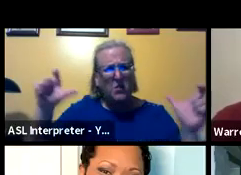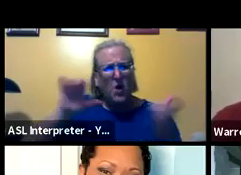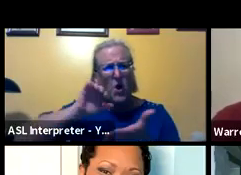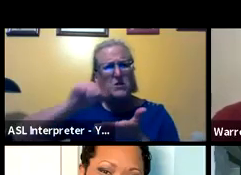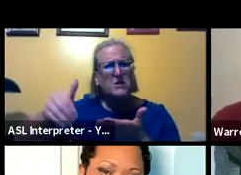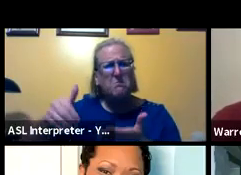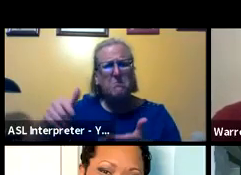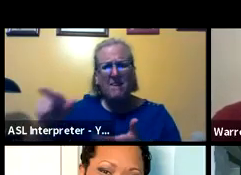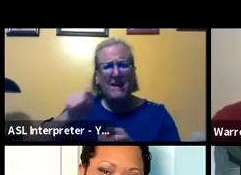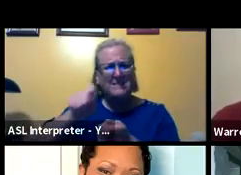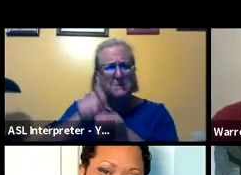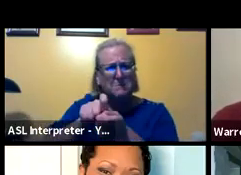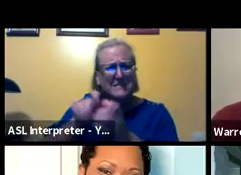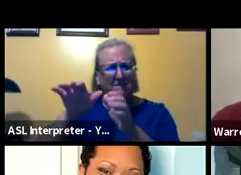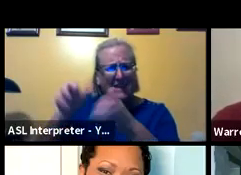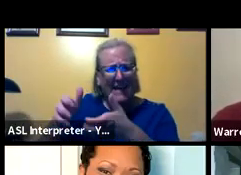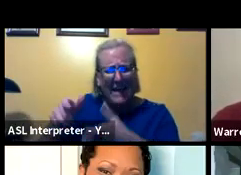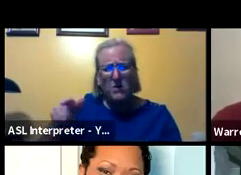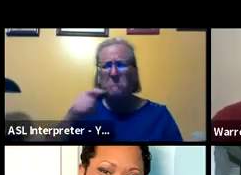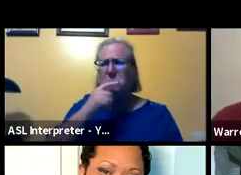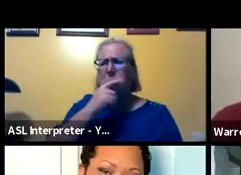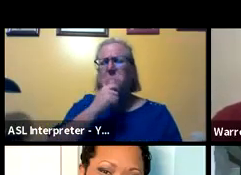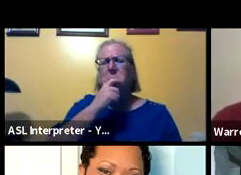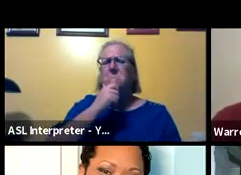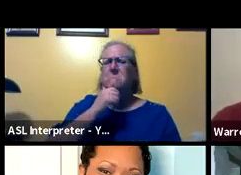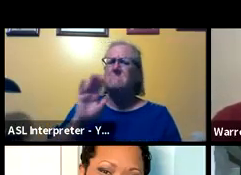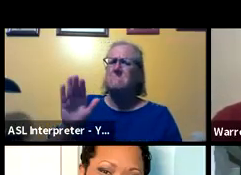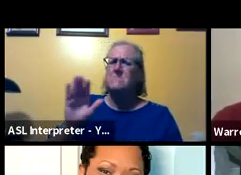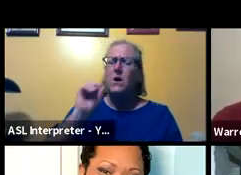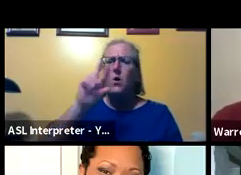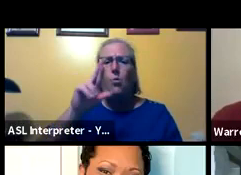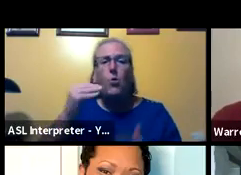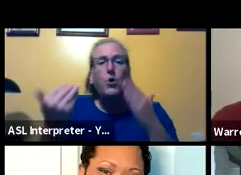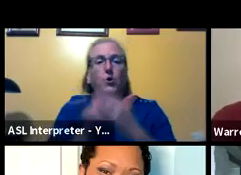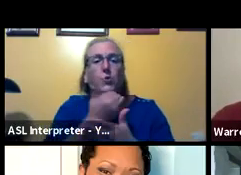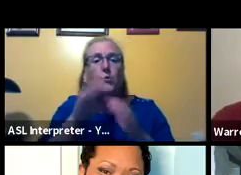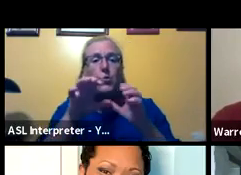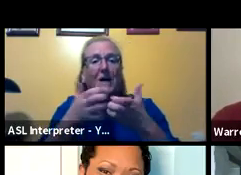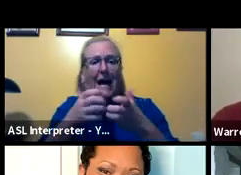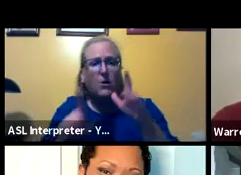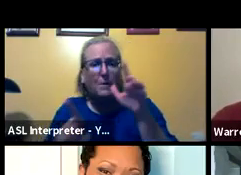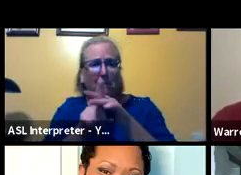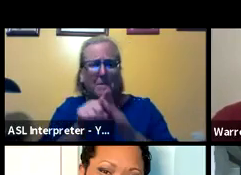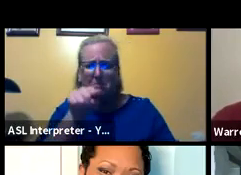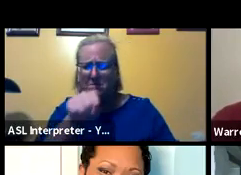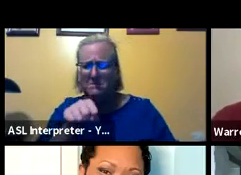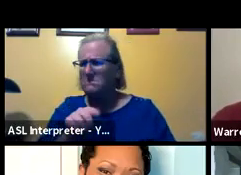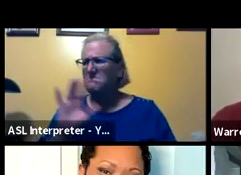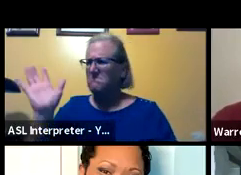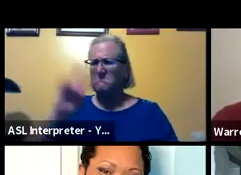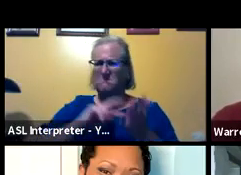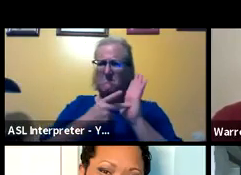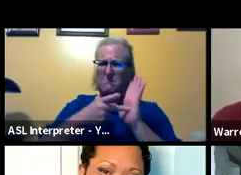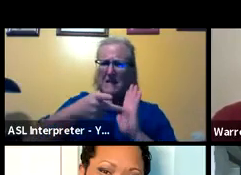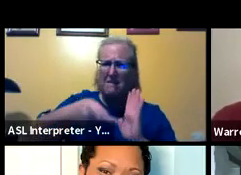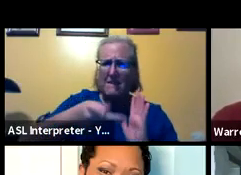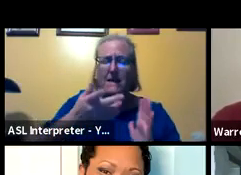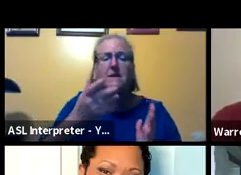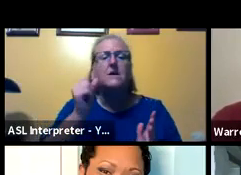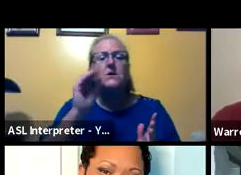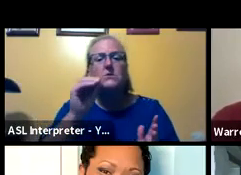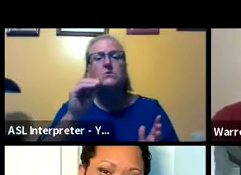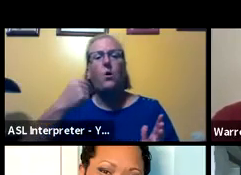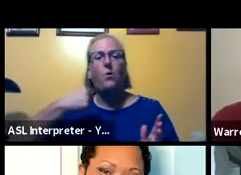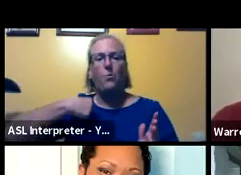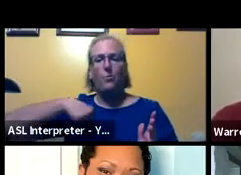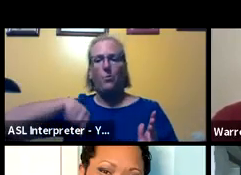certain category, or a new category or something you don't understand. You're like, okay, well, so it's a way of saying, okay, so